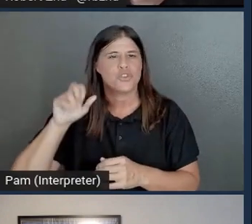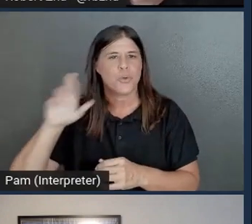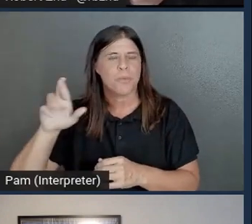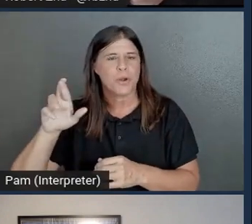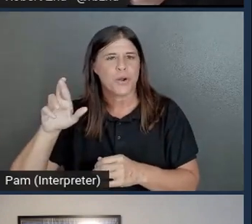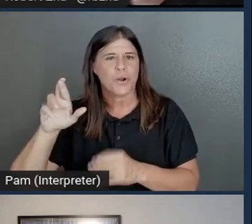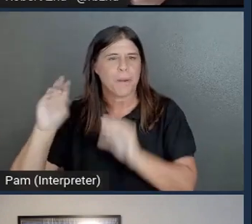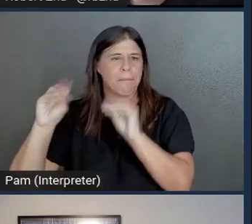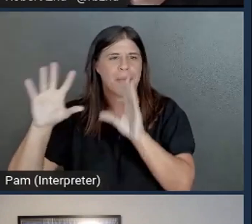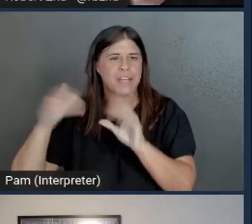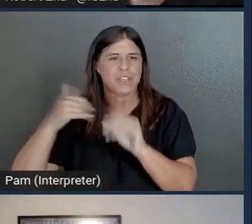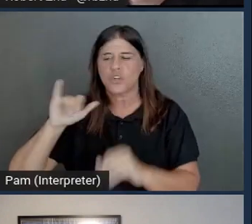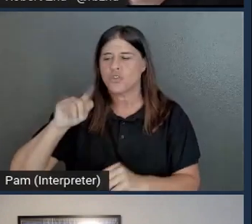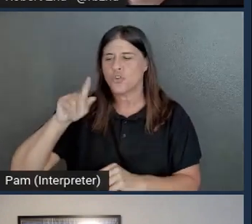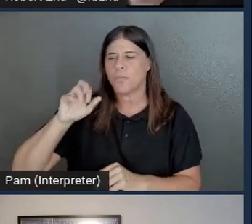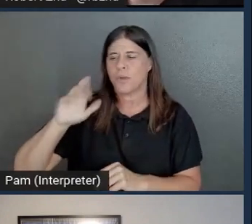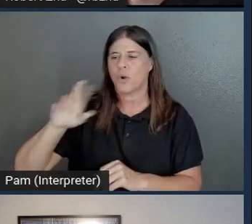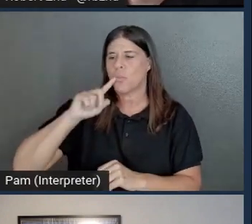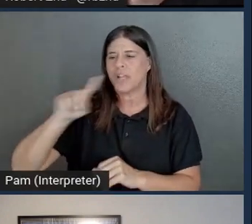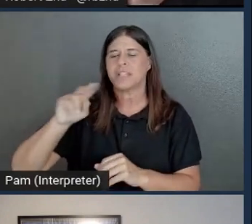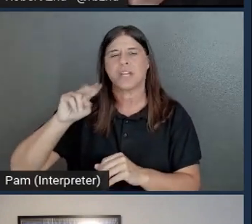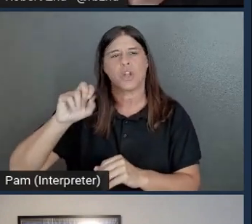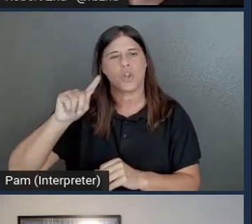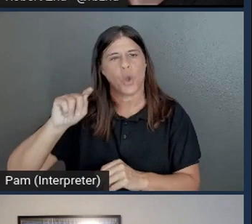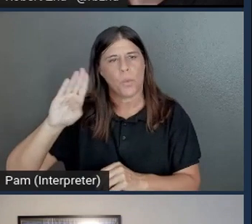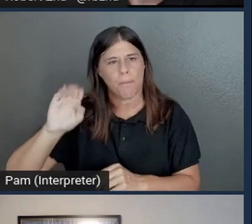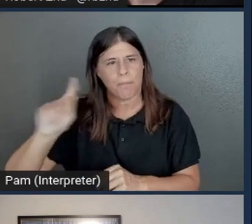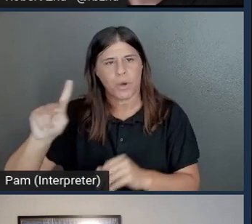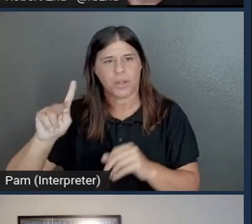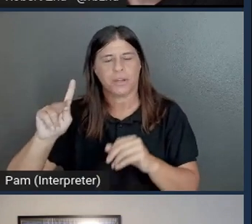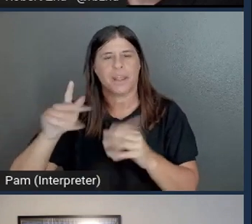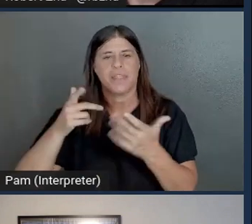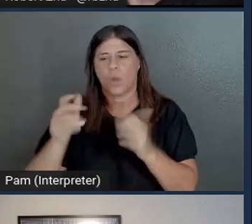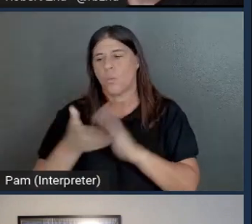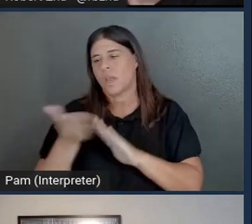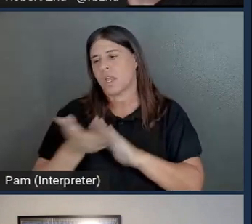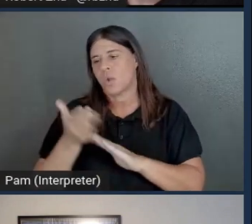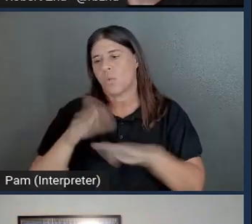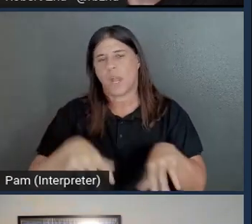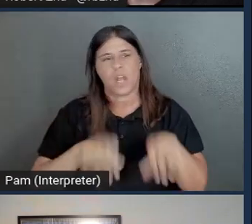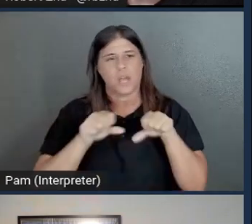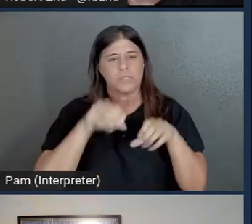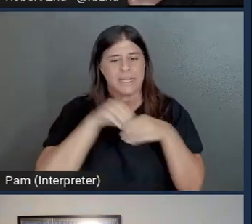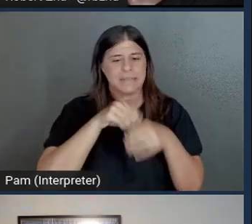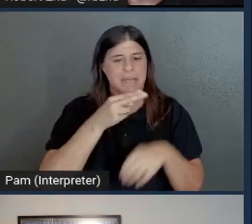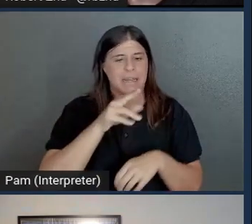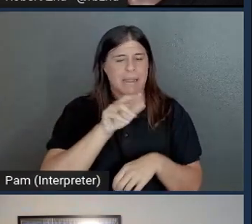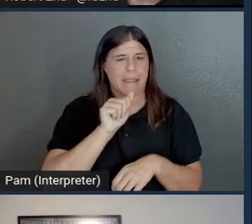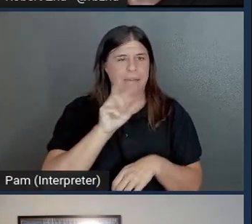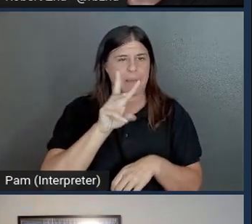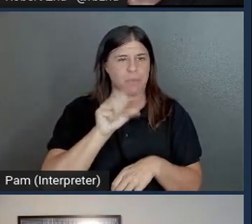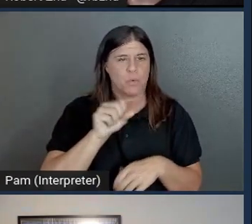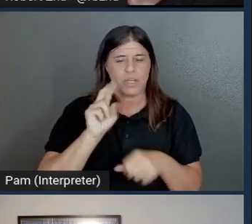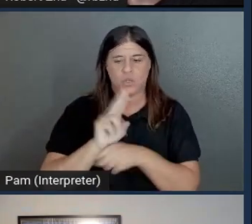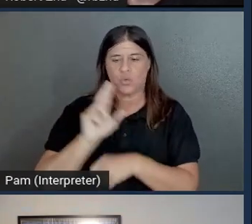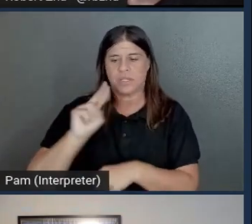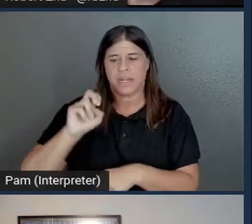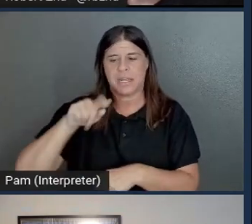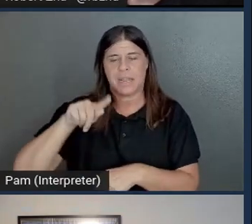Jupyter is a notebook environment that we can either run hosted inside AWS using our Neptune Notebooks. You can run this,